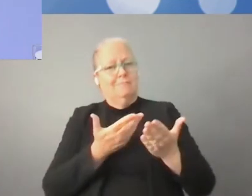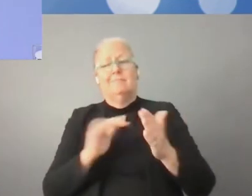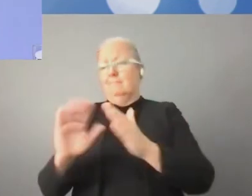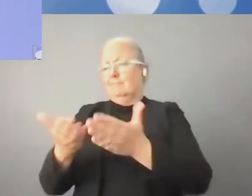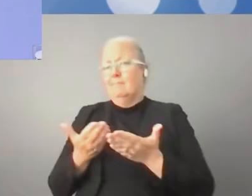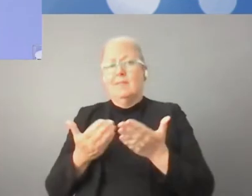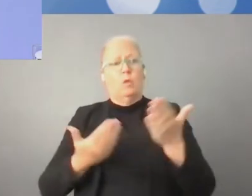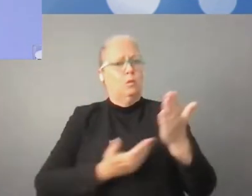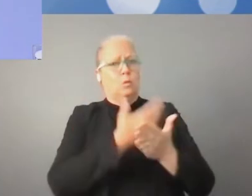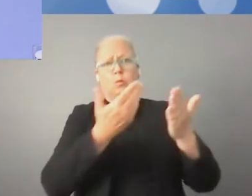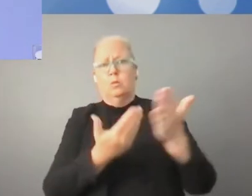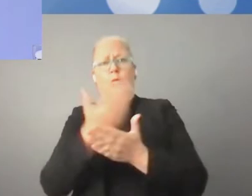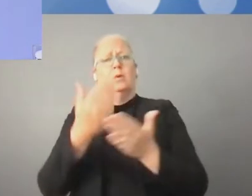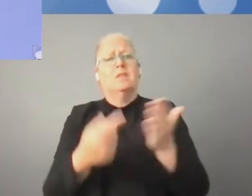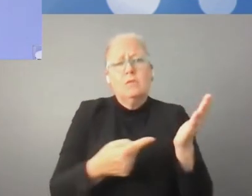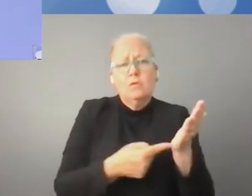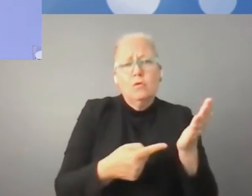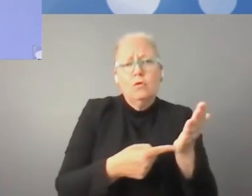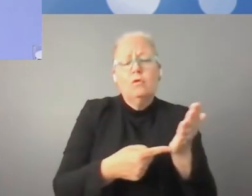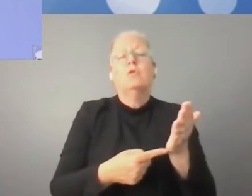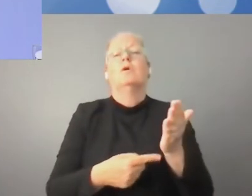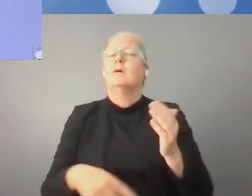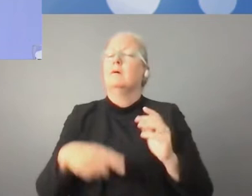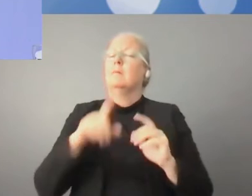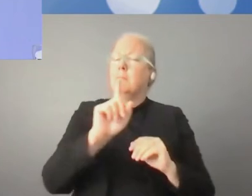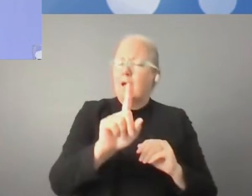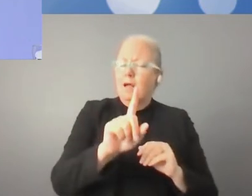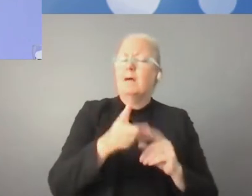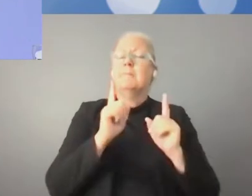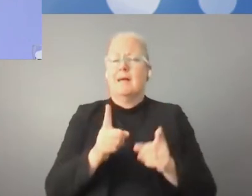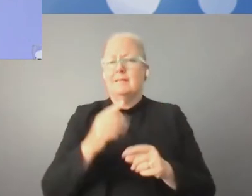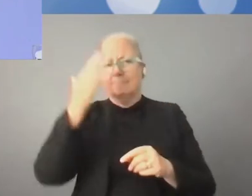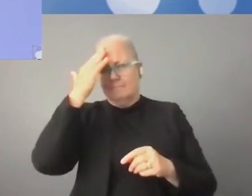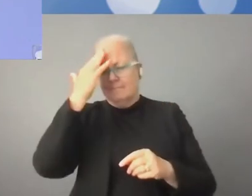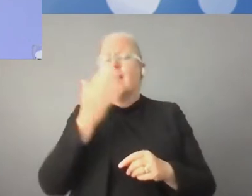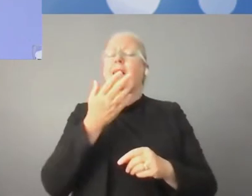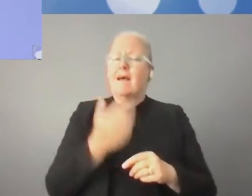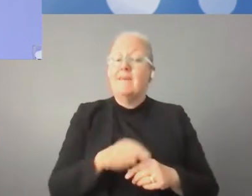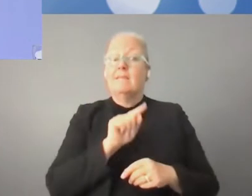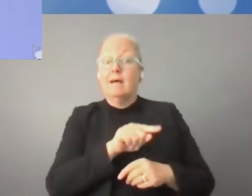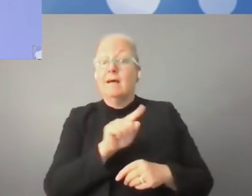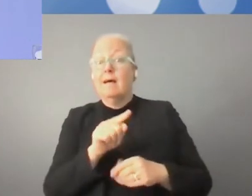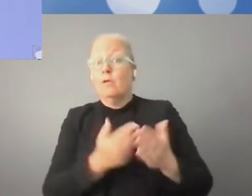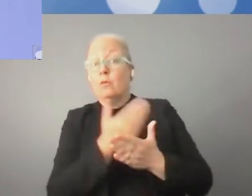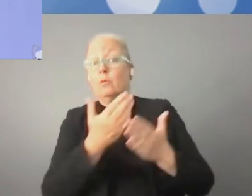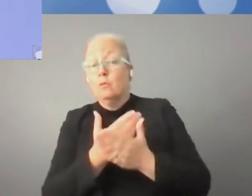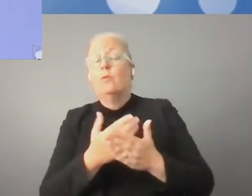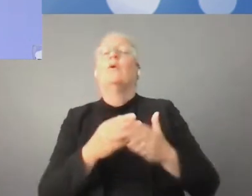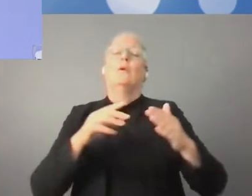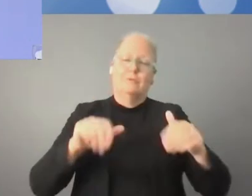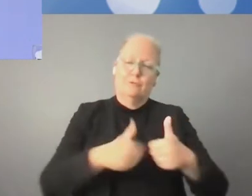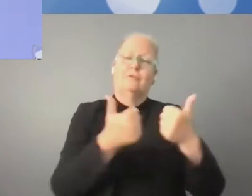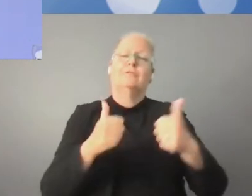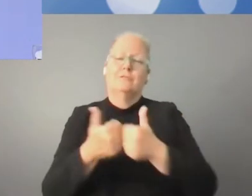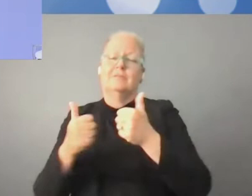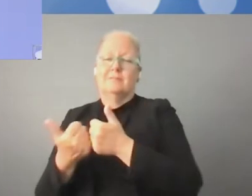and to be mindful of the challenges and the risks so i will not repeat that kind of a premise but it is